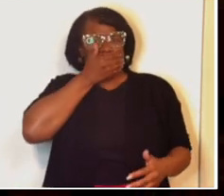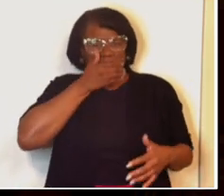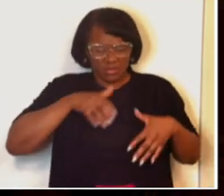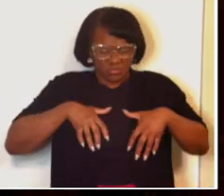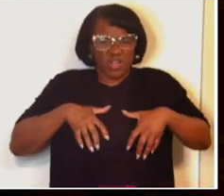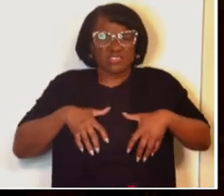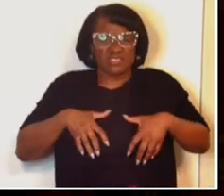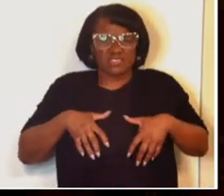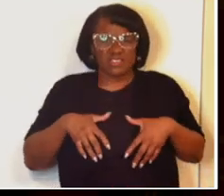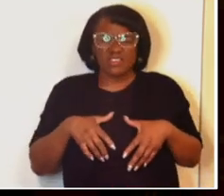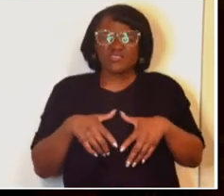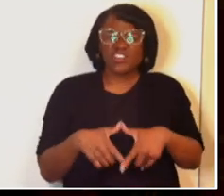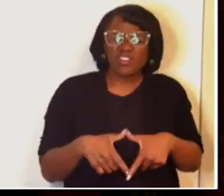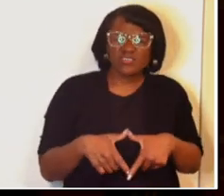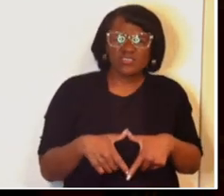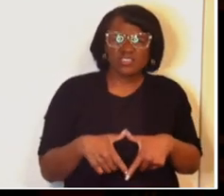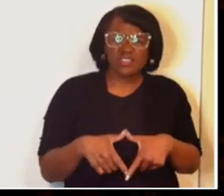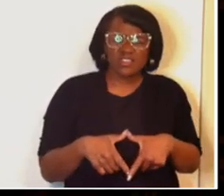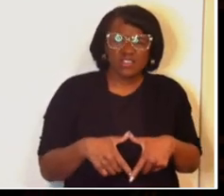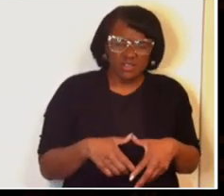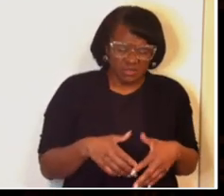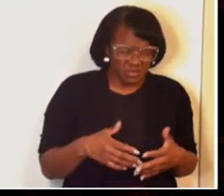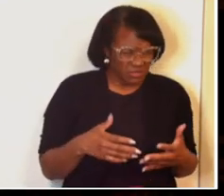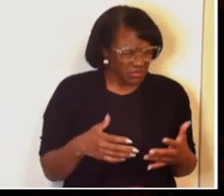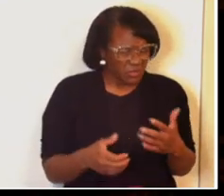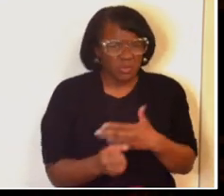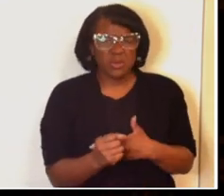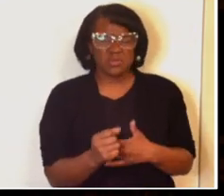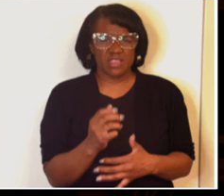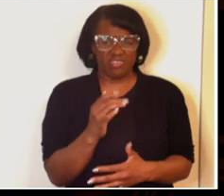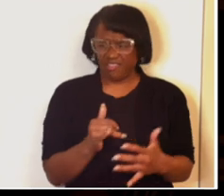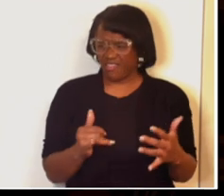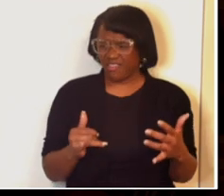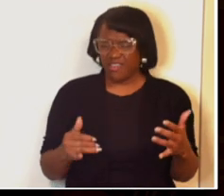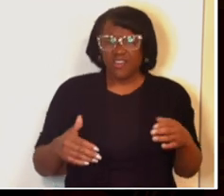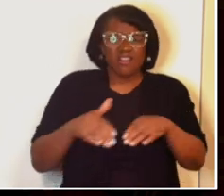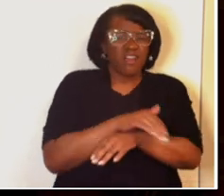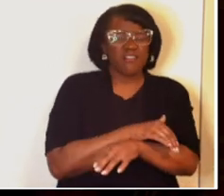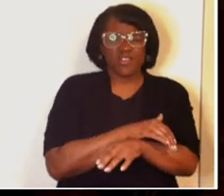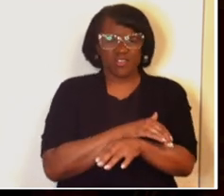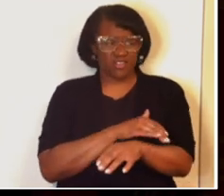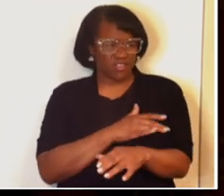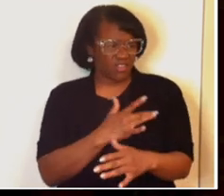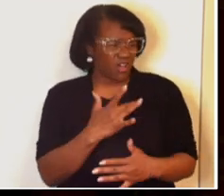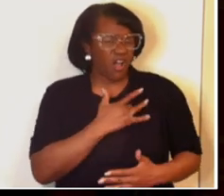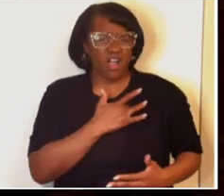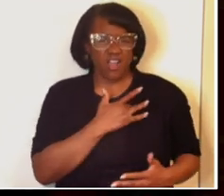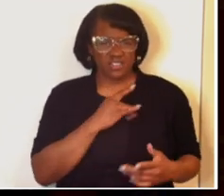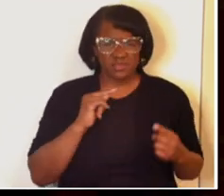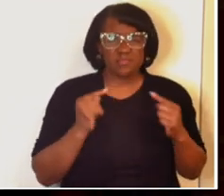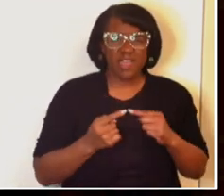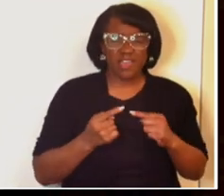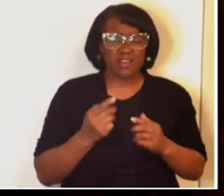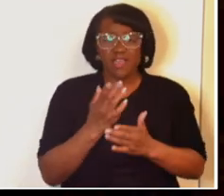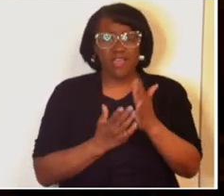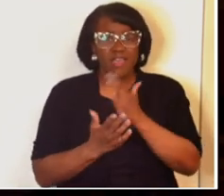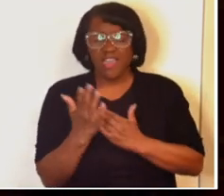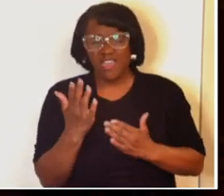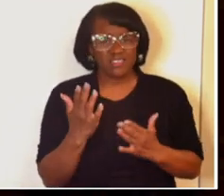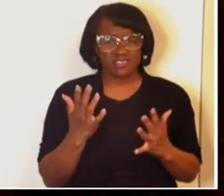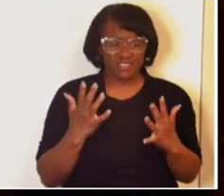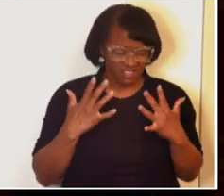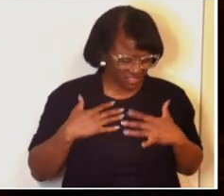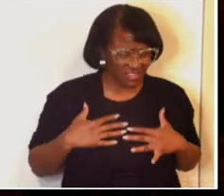wombs that cover a heart in pain, hands traveling into soft